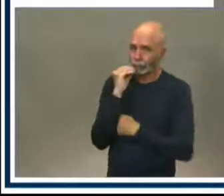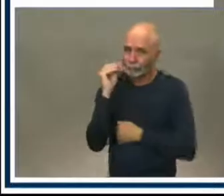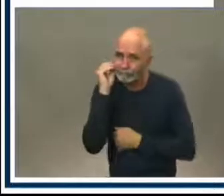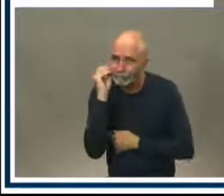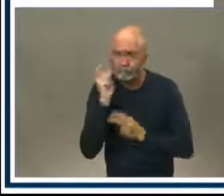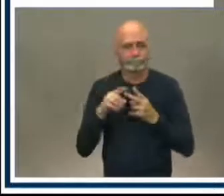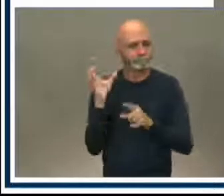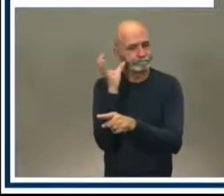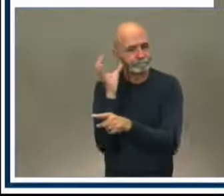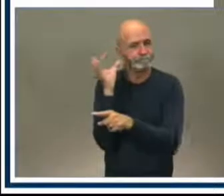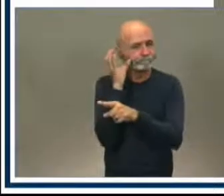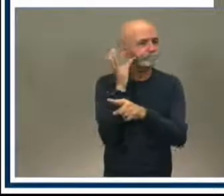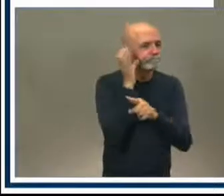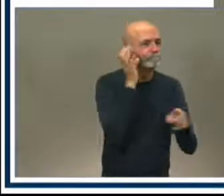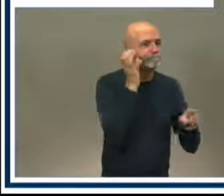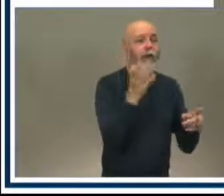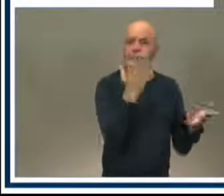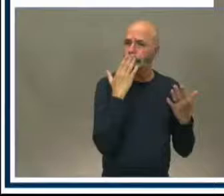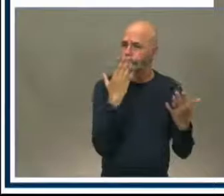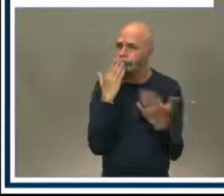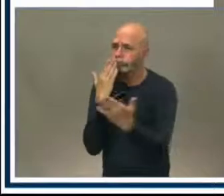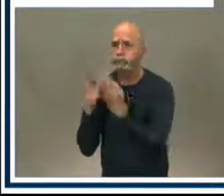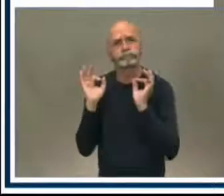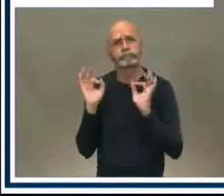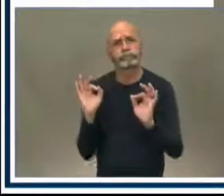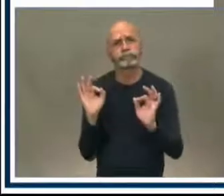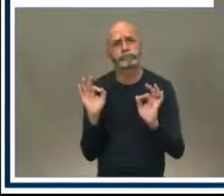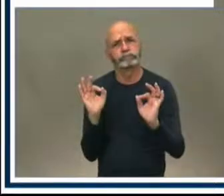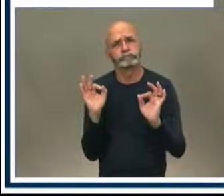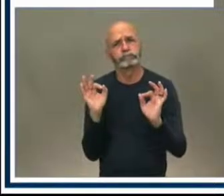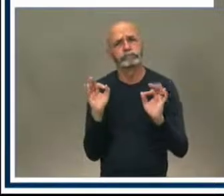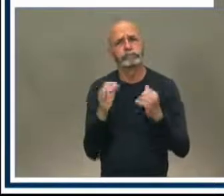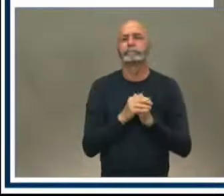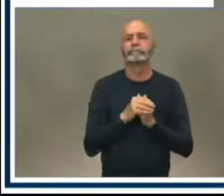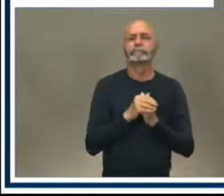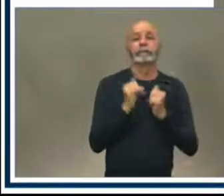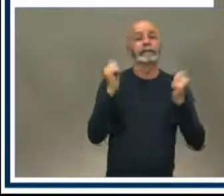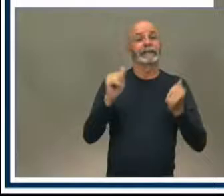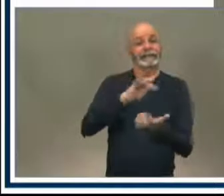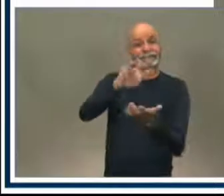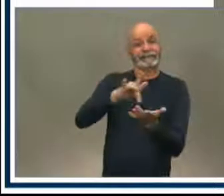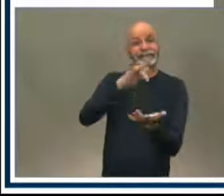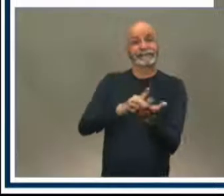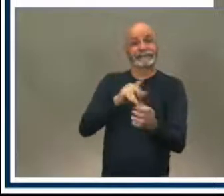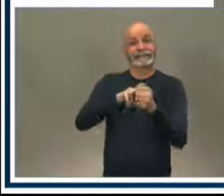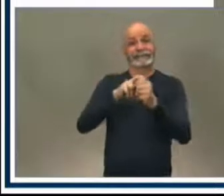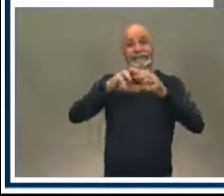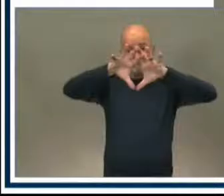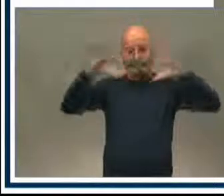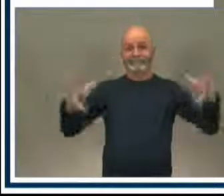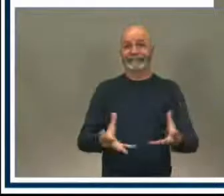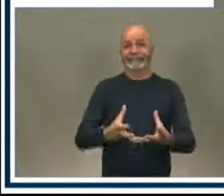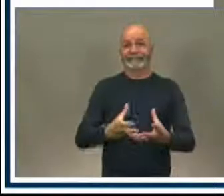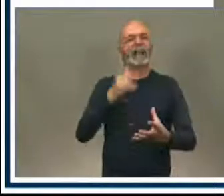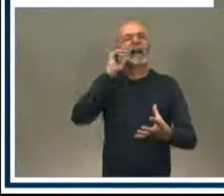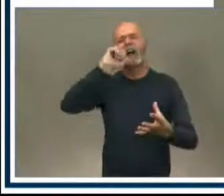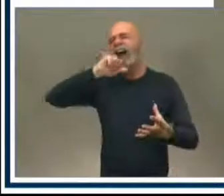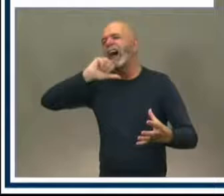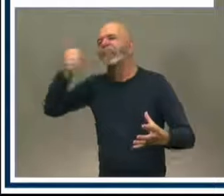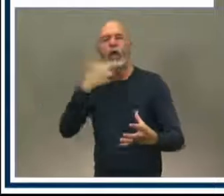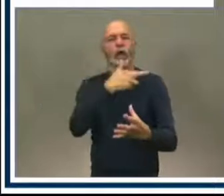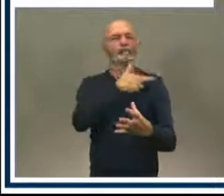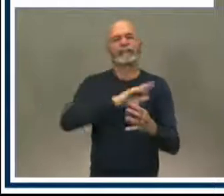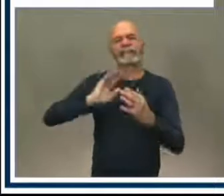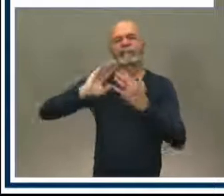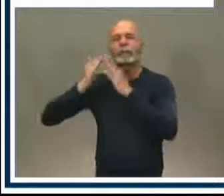cooperation. There is also a cluster of cases in Central Zone related to a separate faith community that involves